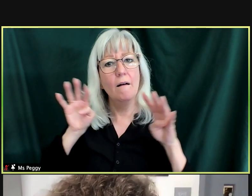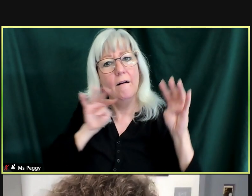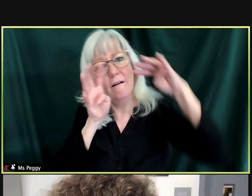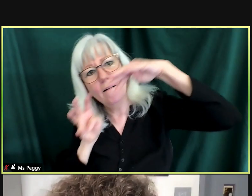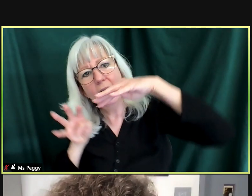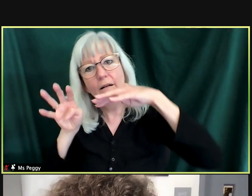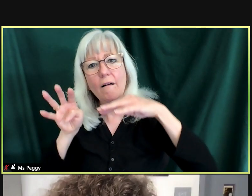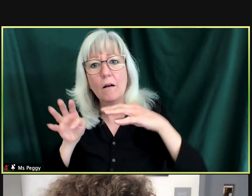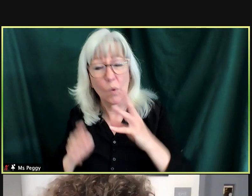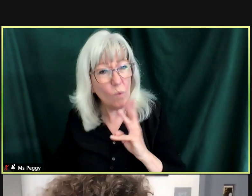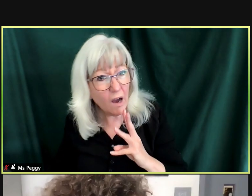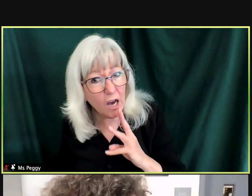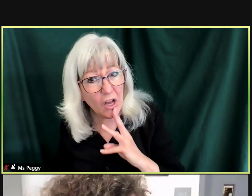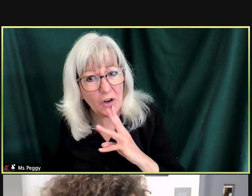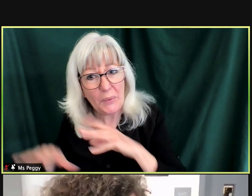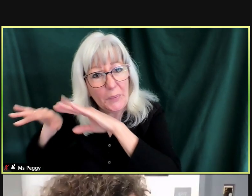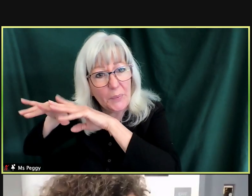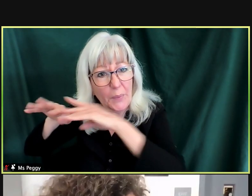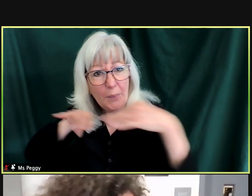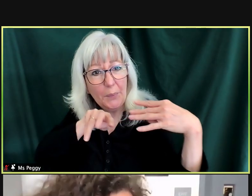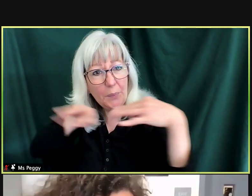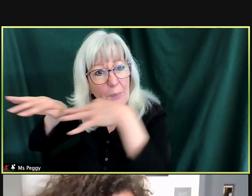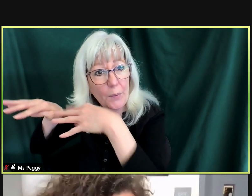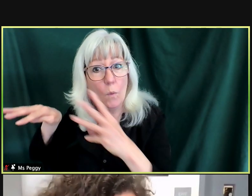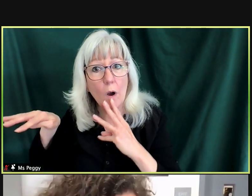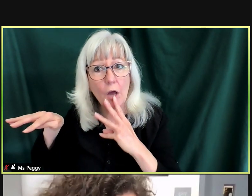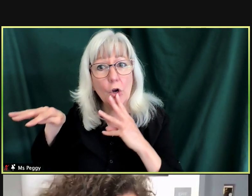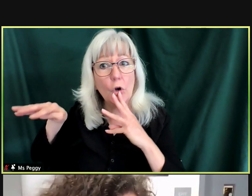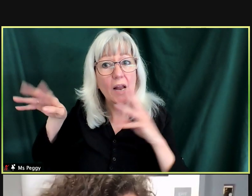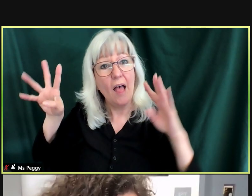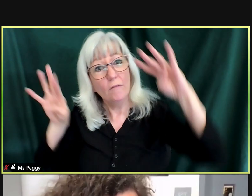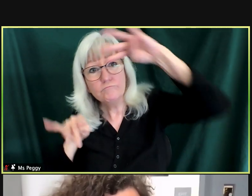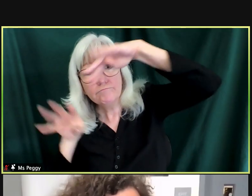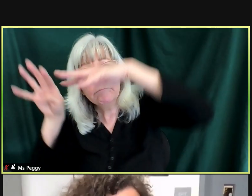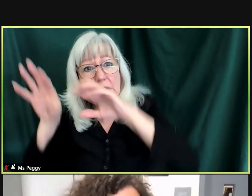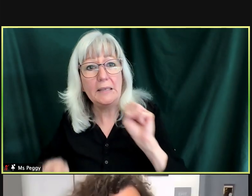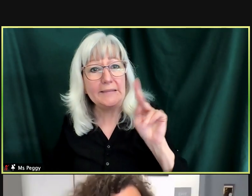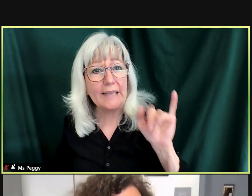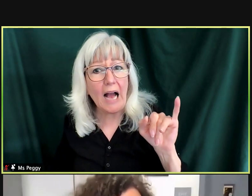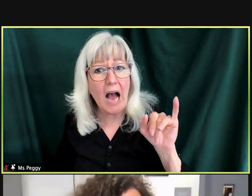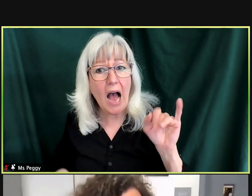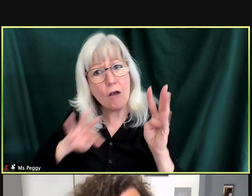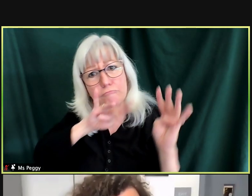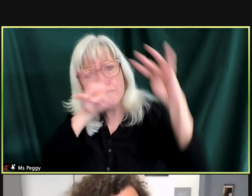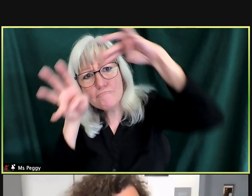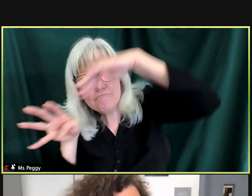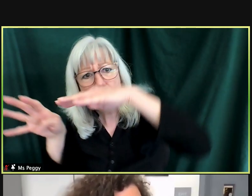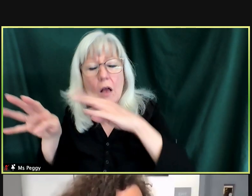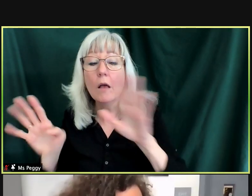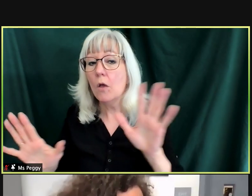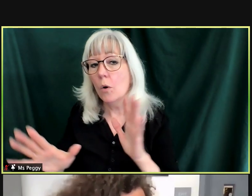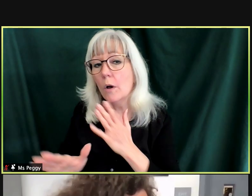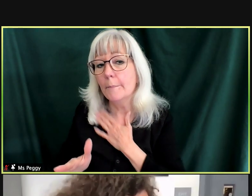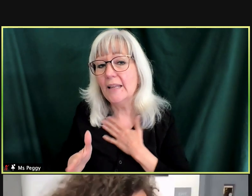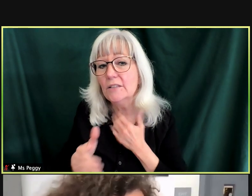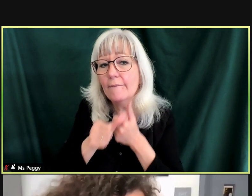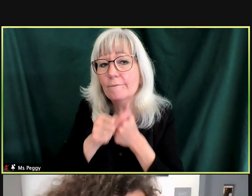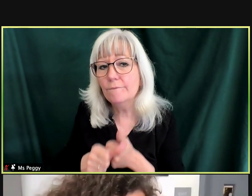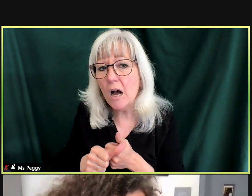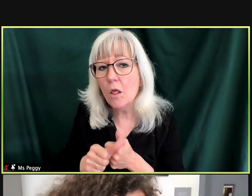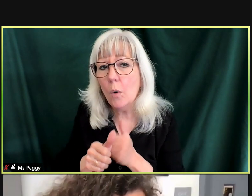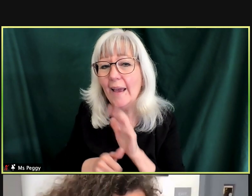might be water, but even the sky is flowing. Everything looks like it's moving. So you wanna follow the direction of his marks, and